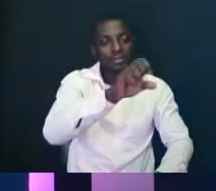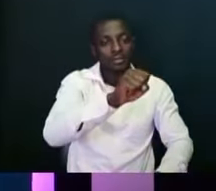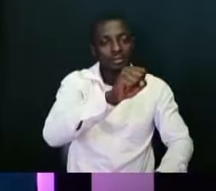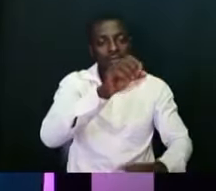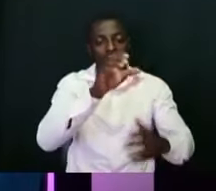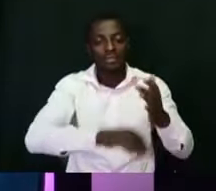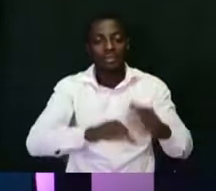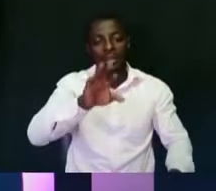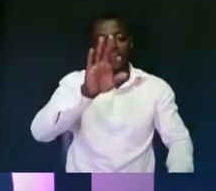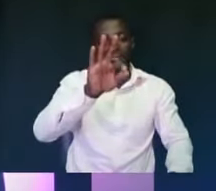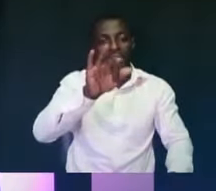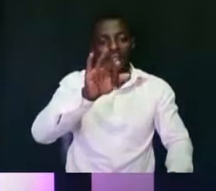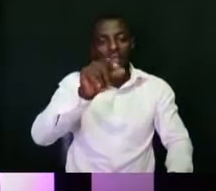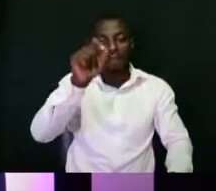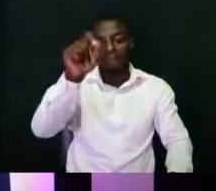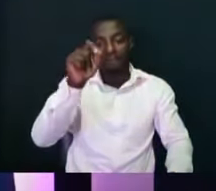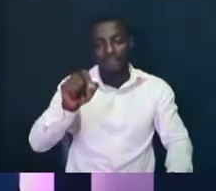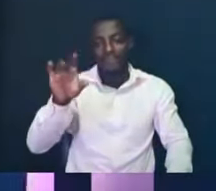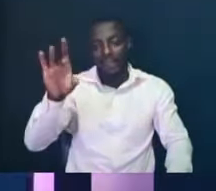Acts 19, verse 8.